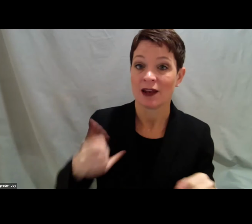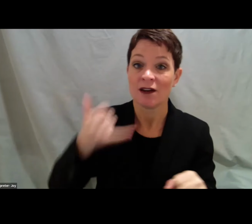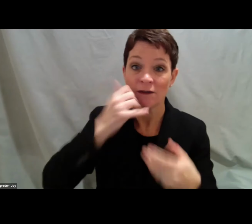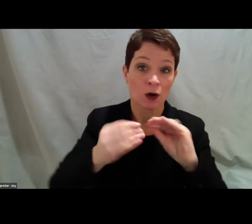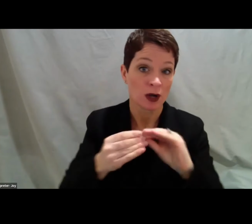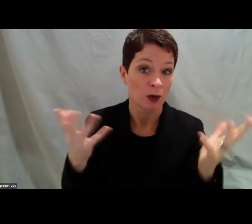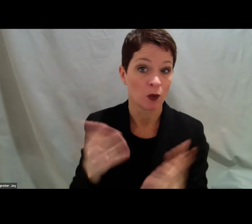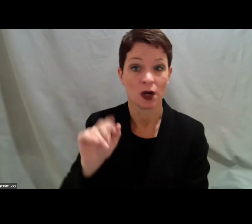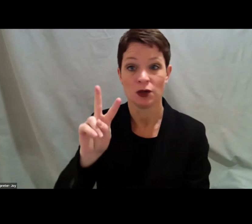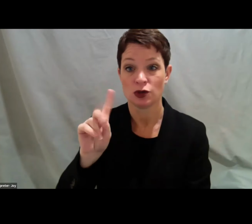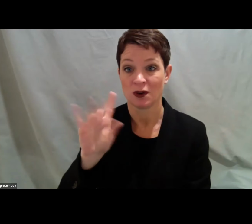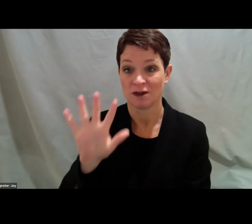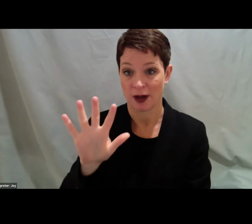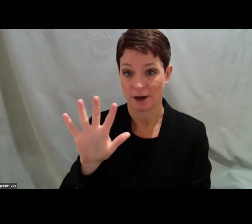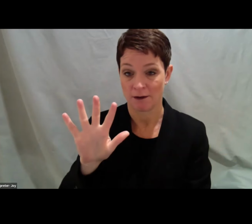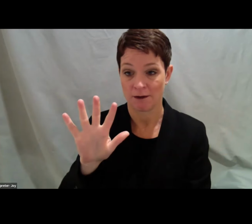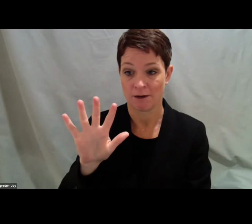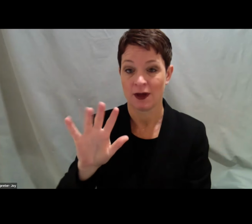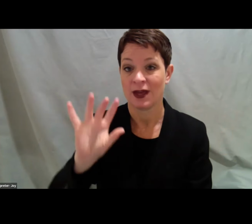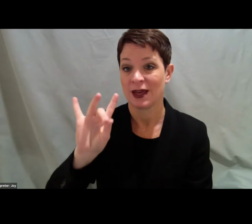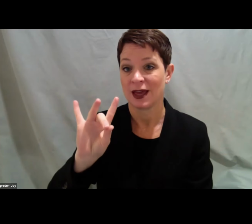is